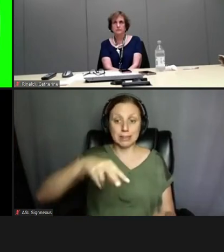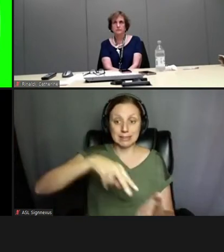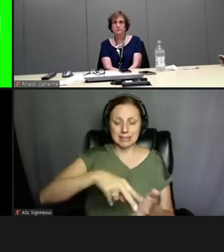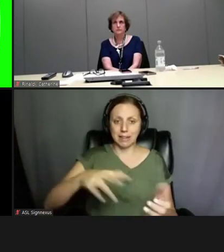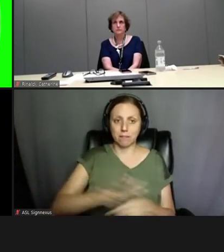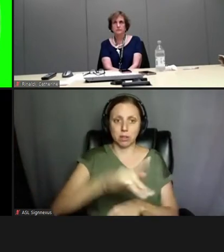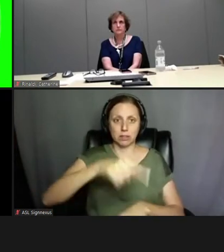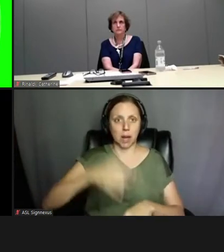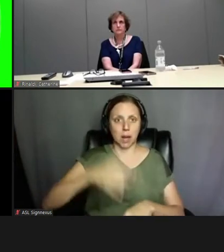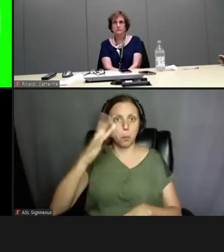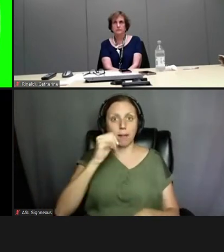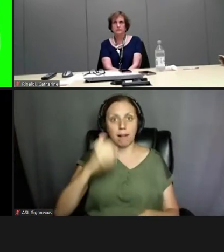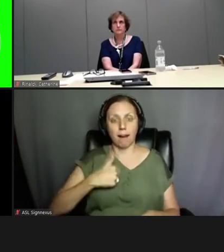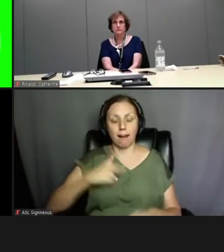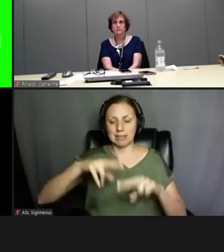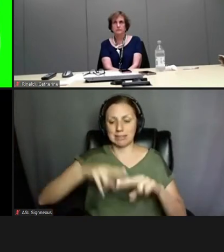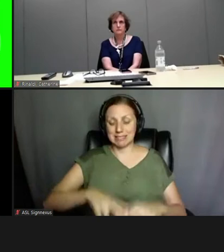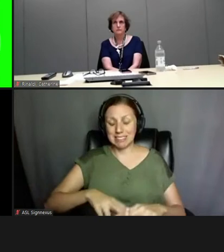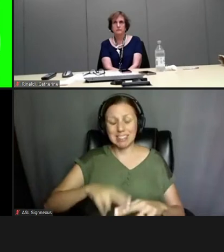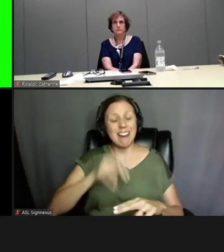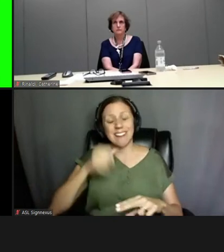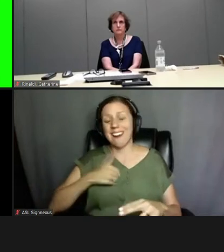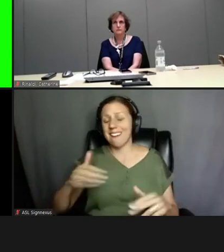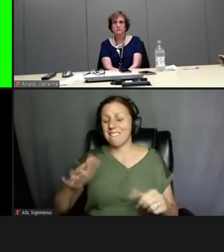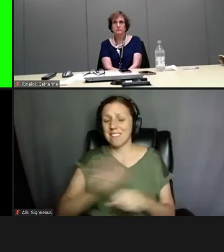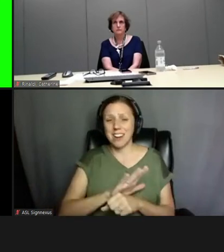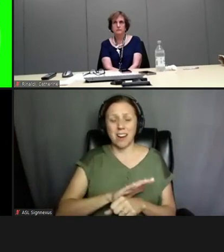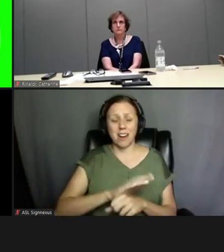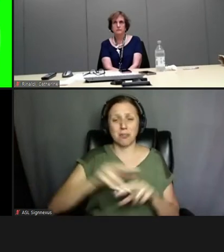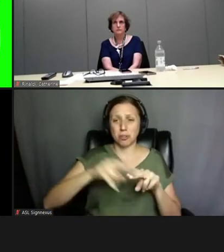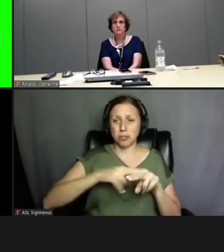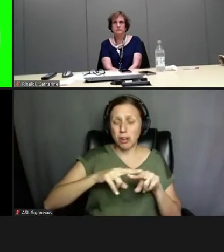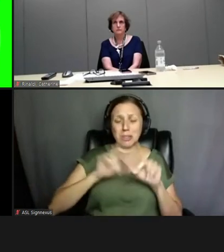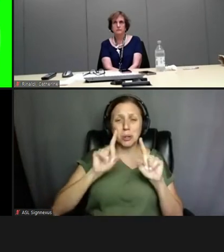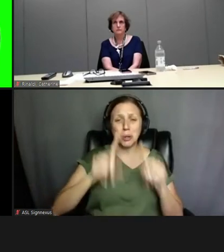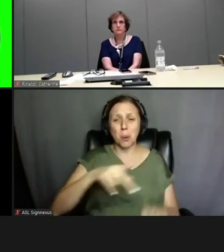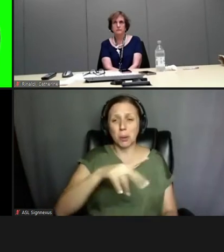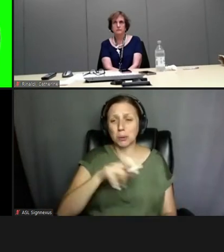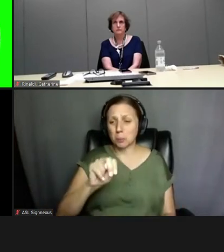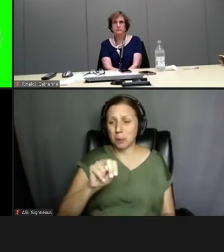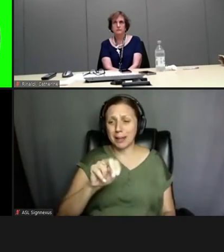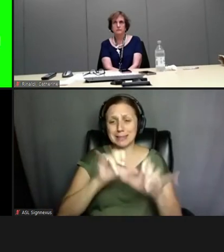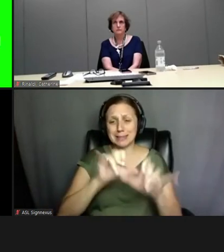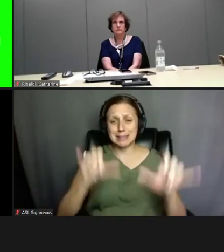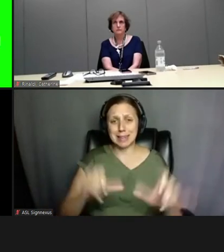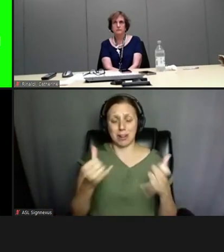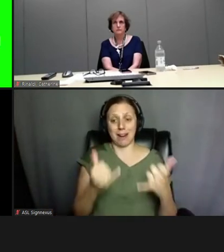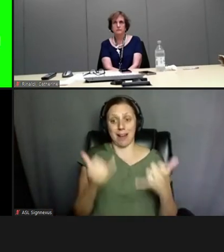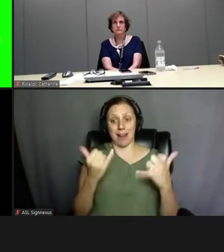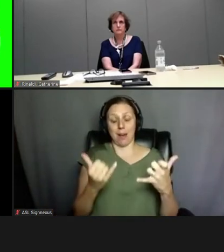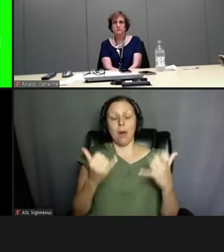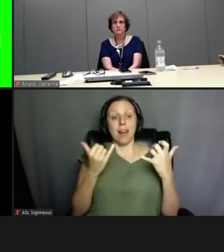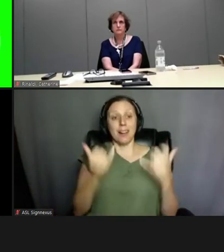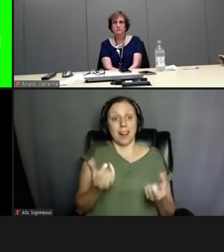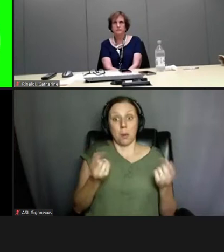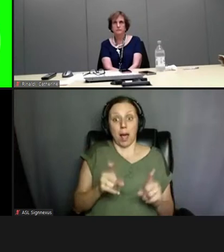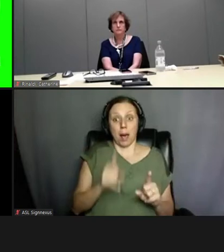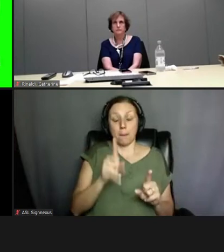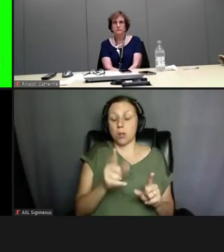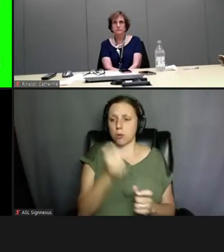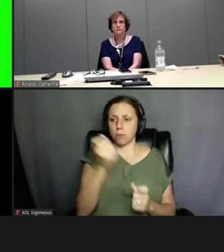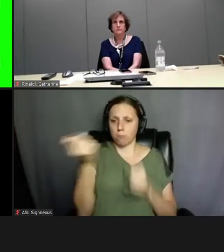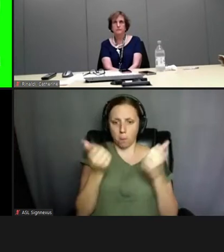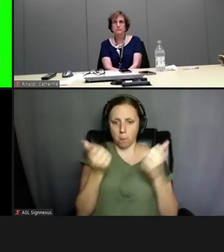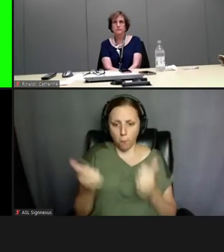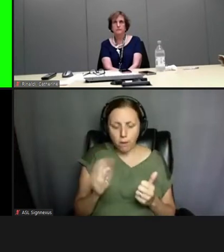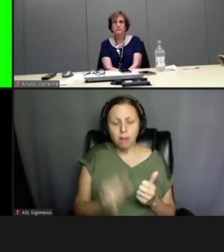seat. There's not enough trains going in to Penn Station as it is. And now you're removing trains